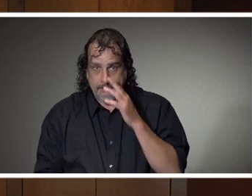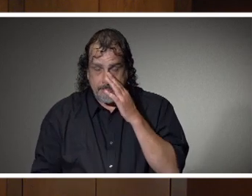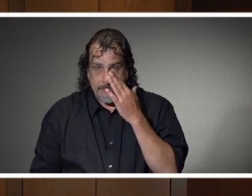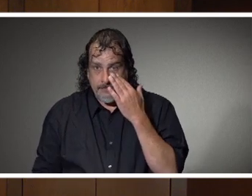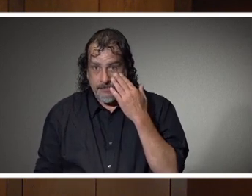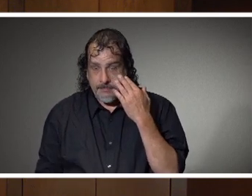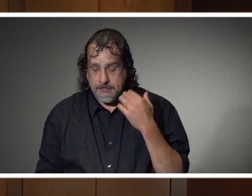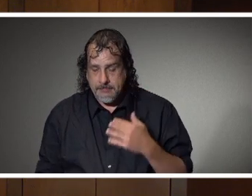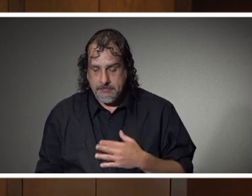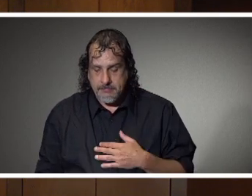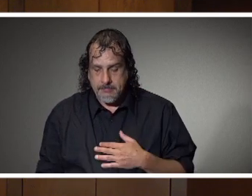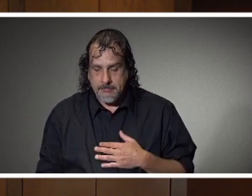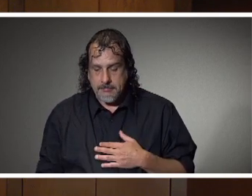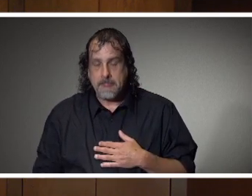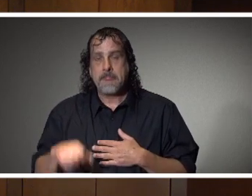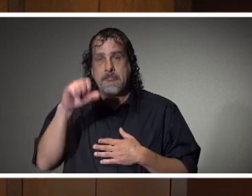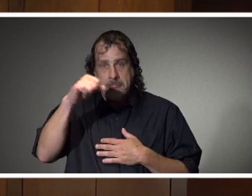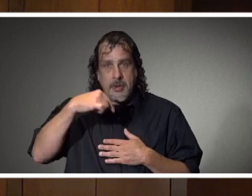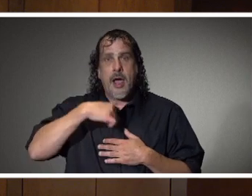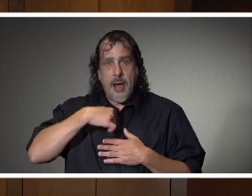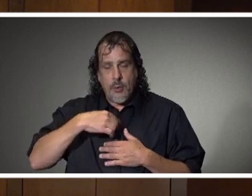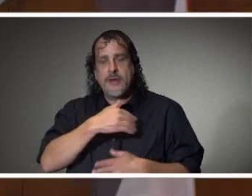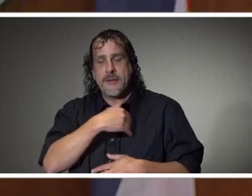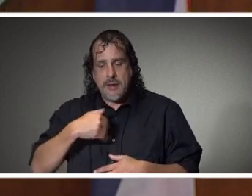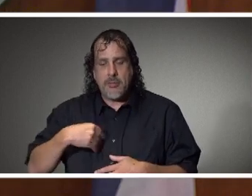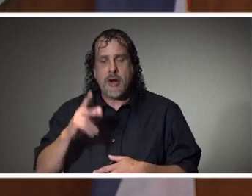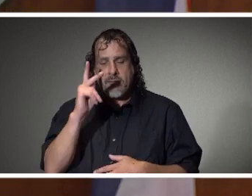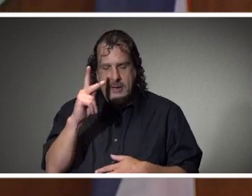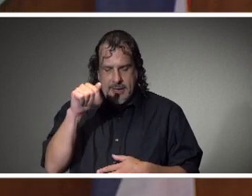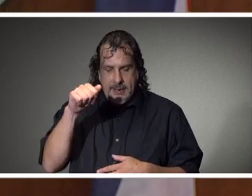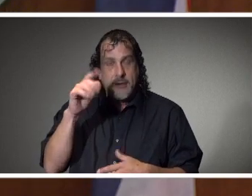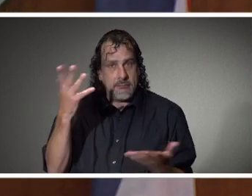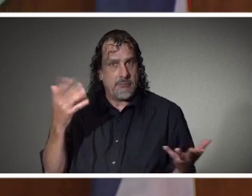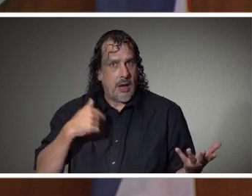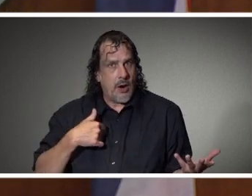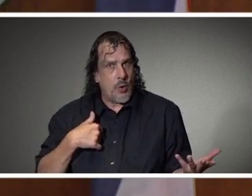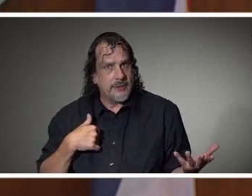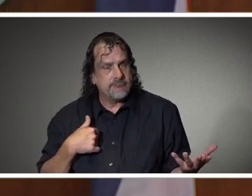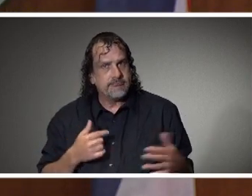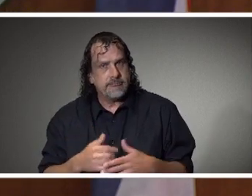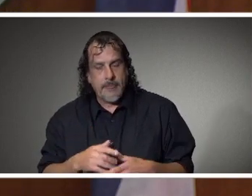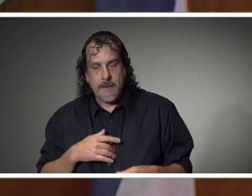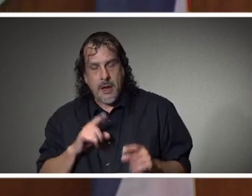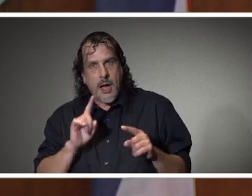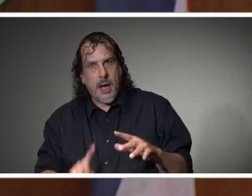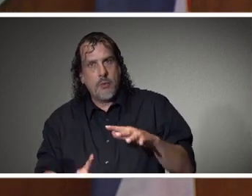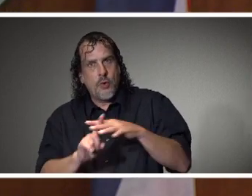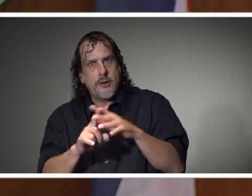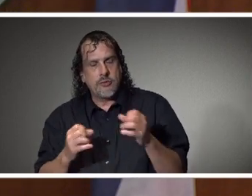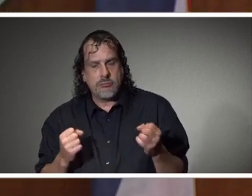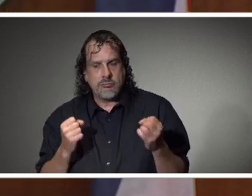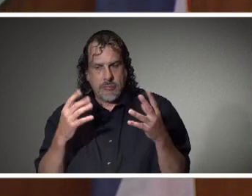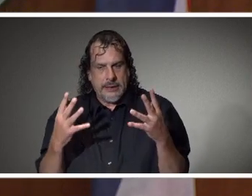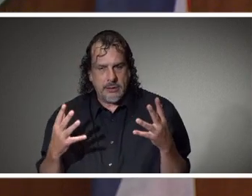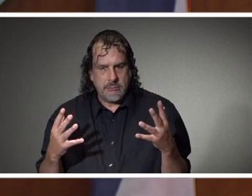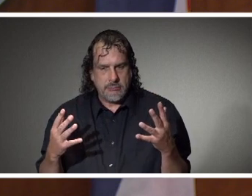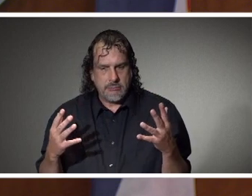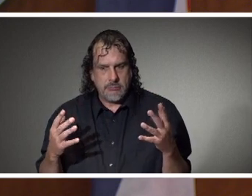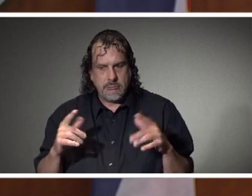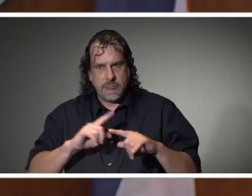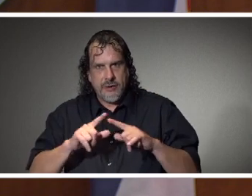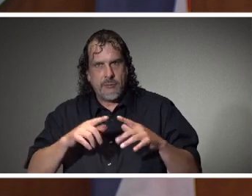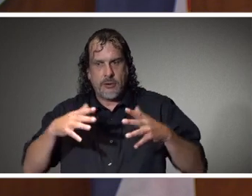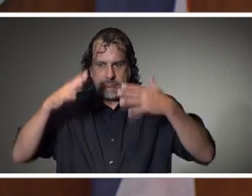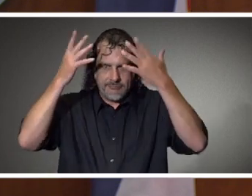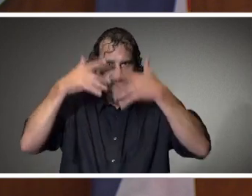So I can confirm that I was a member of the Kappa Alpha Order. I can confirm that I attended a large number of costume